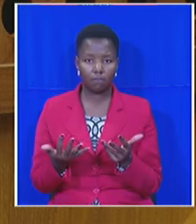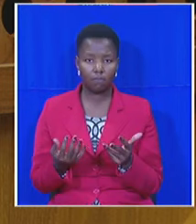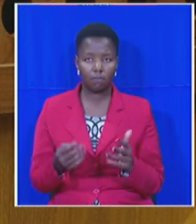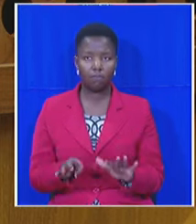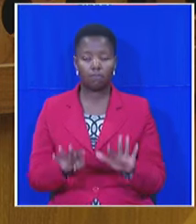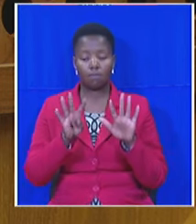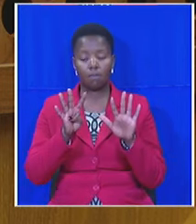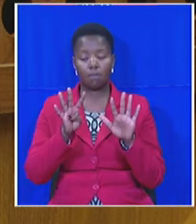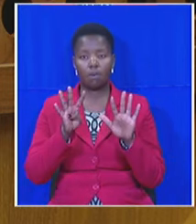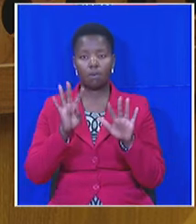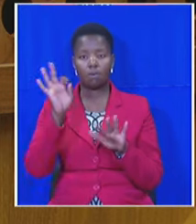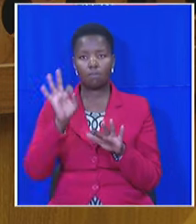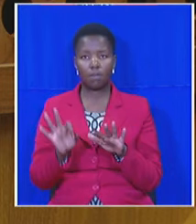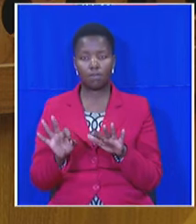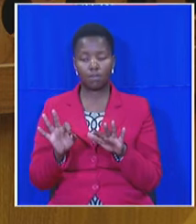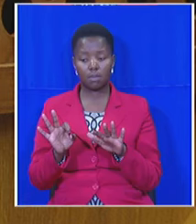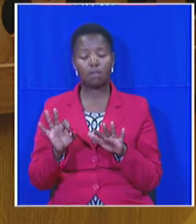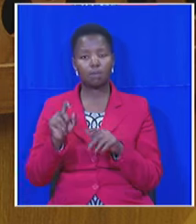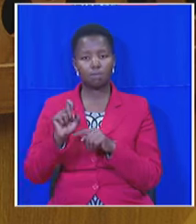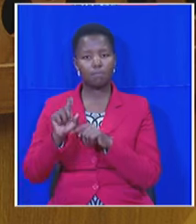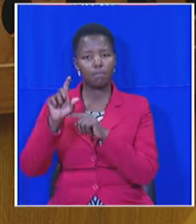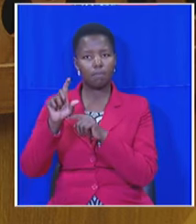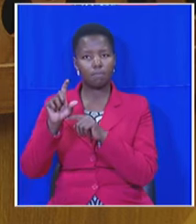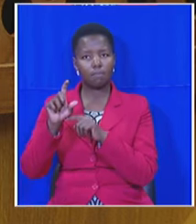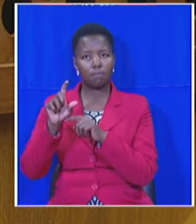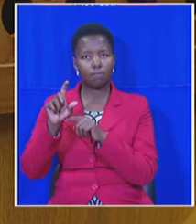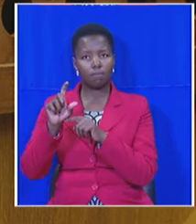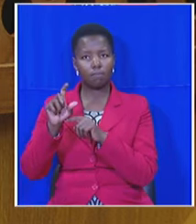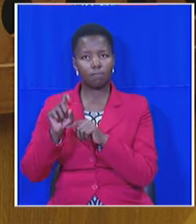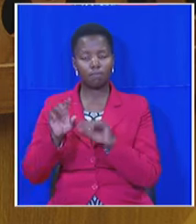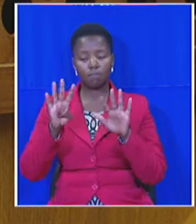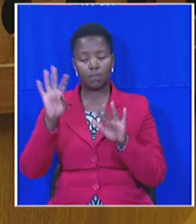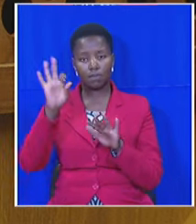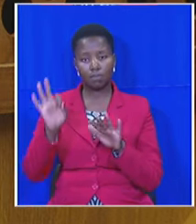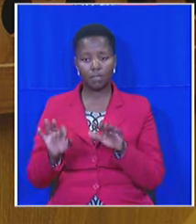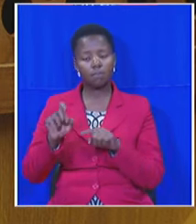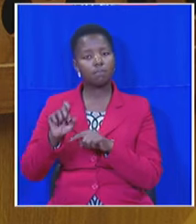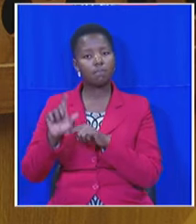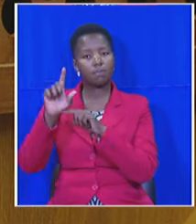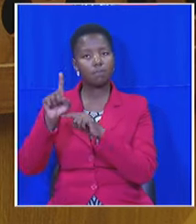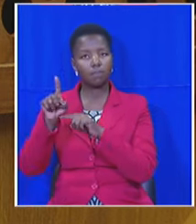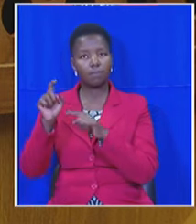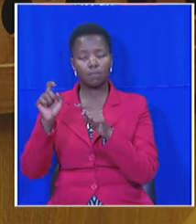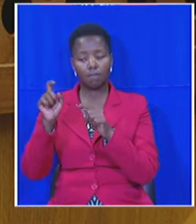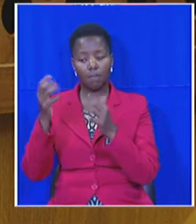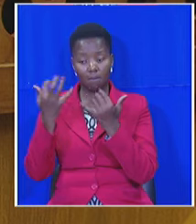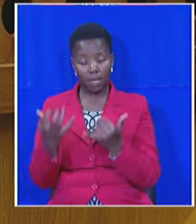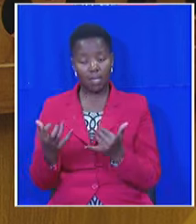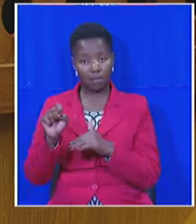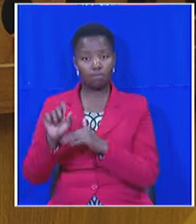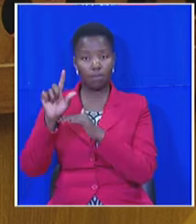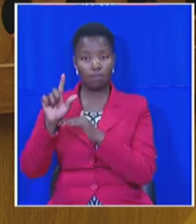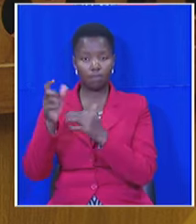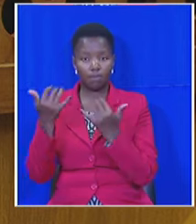9%, there's 9% increase. There is 9% increase on the budget, coming to a